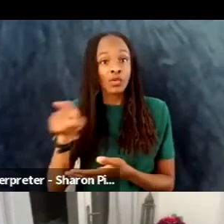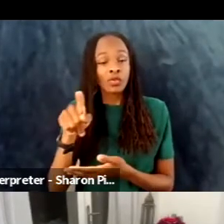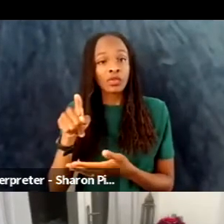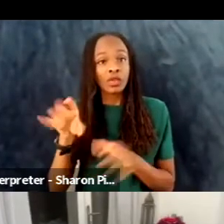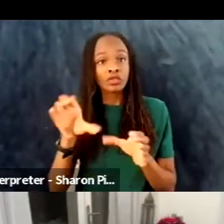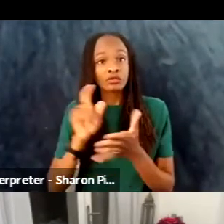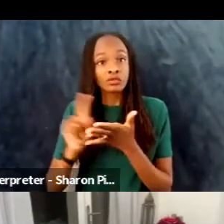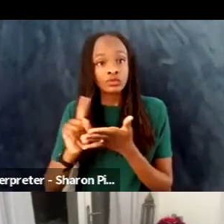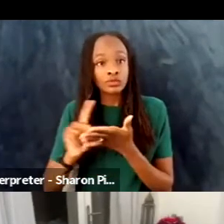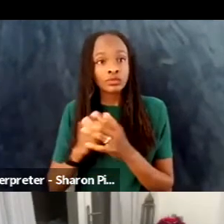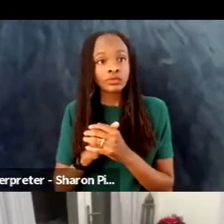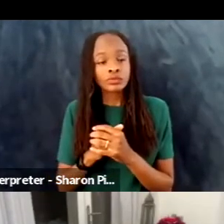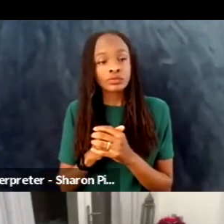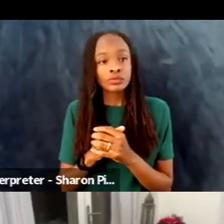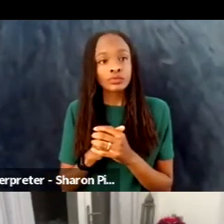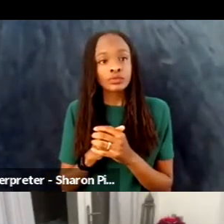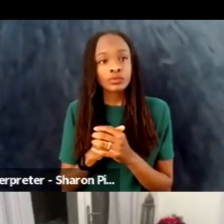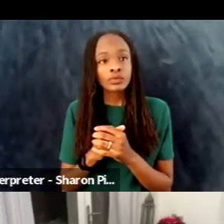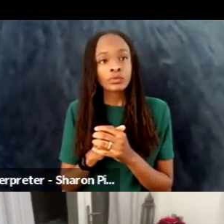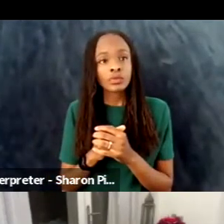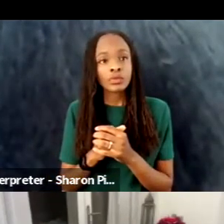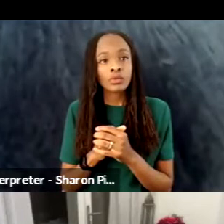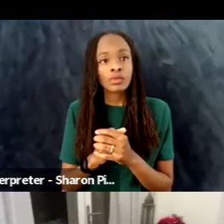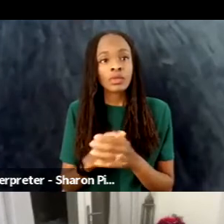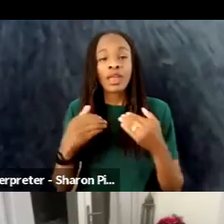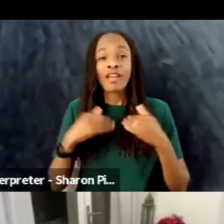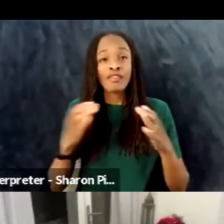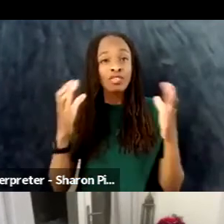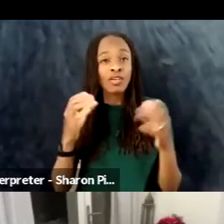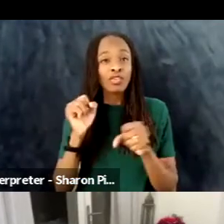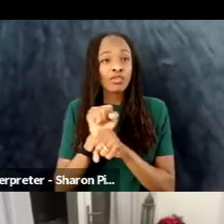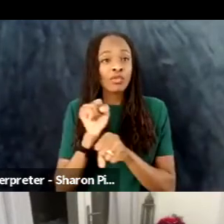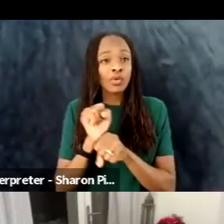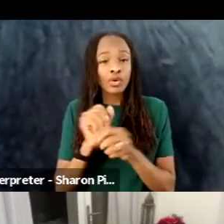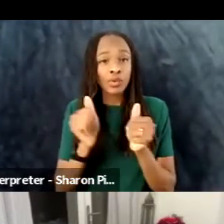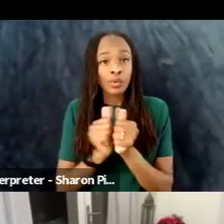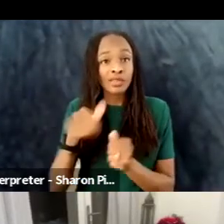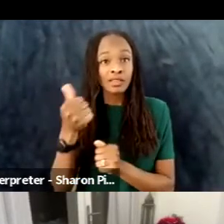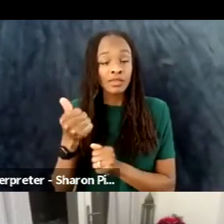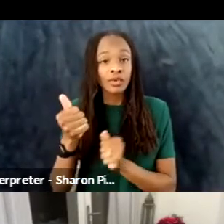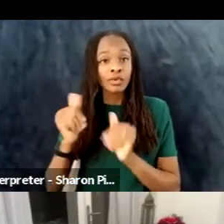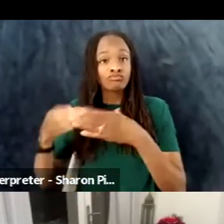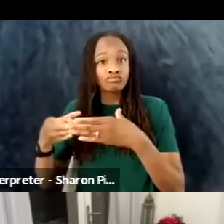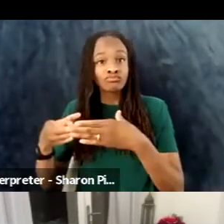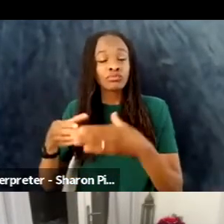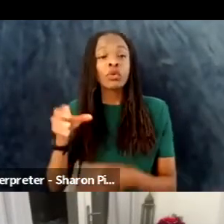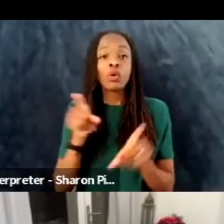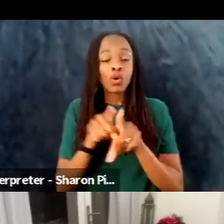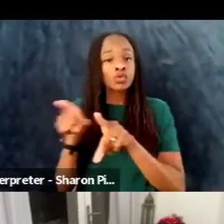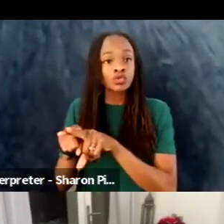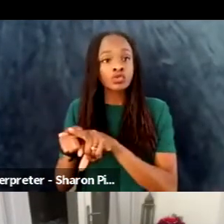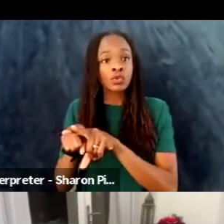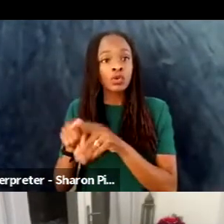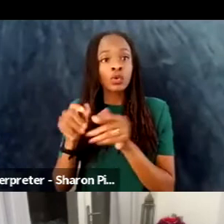PNG, and lots of work done on Red Label by Unilever, lots of work done by